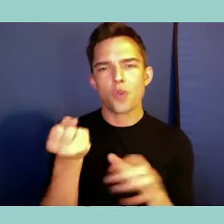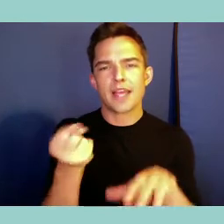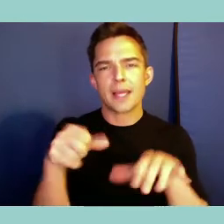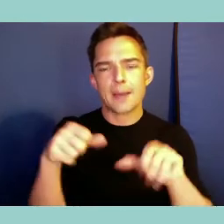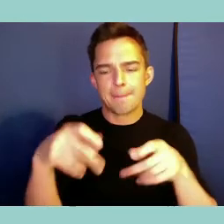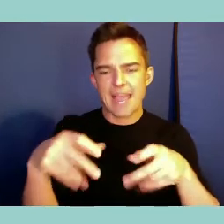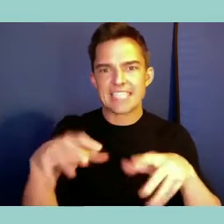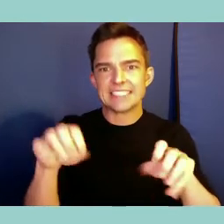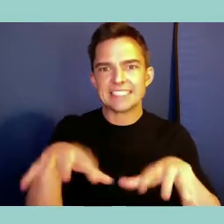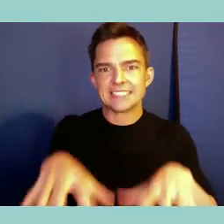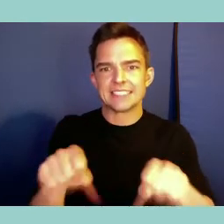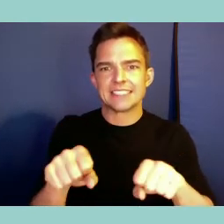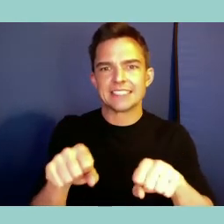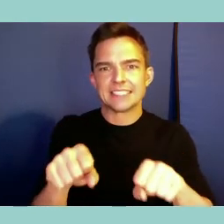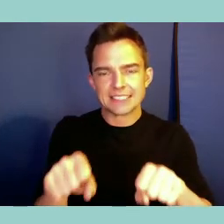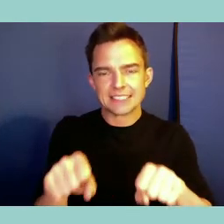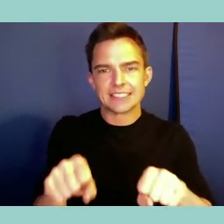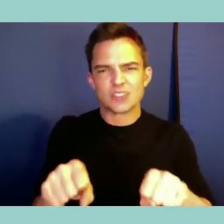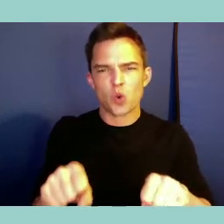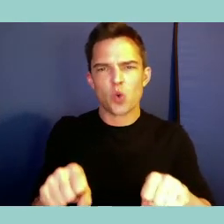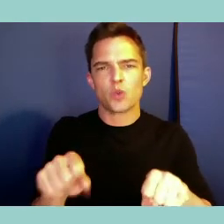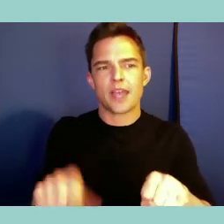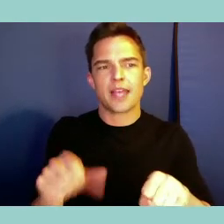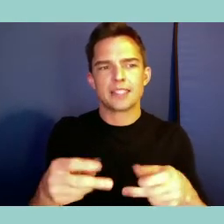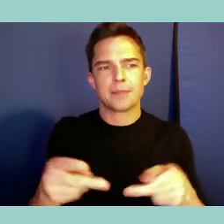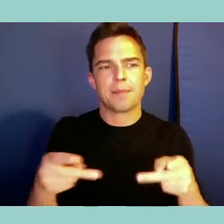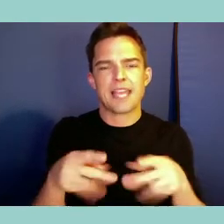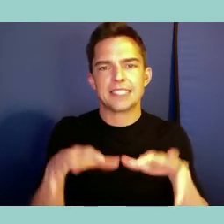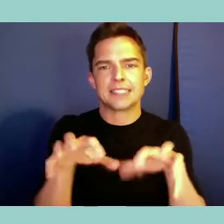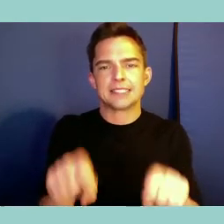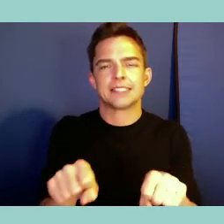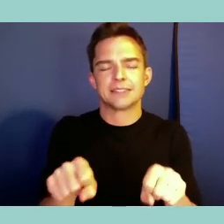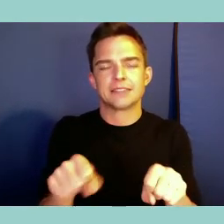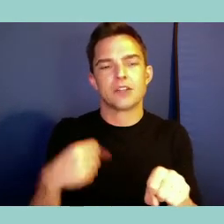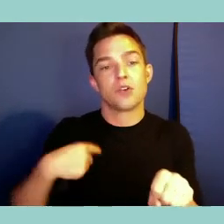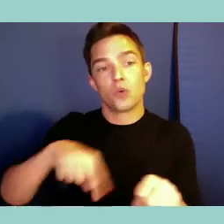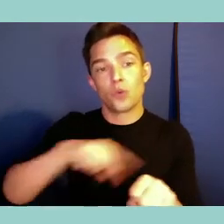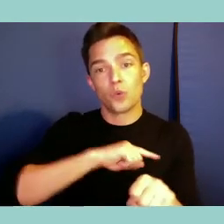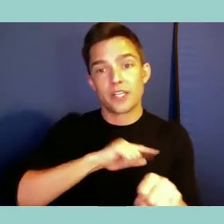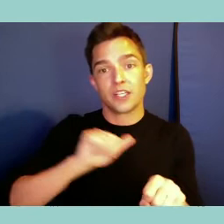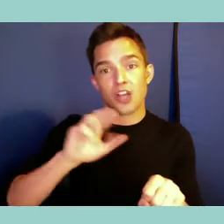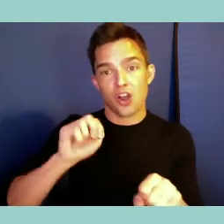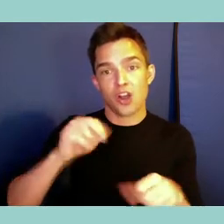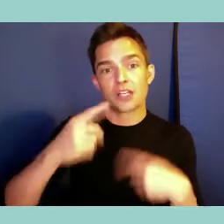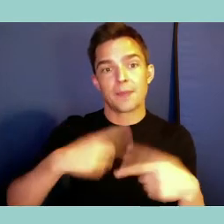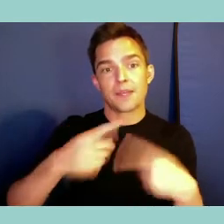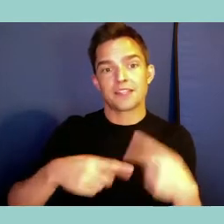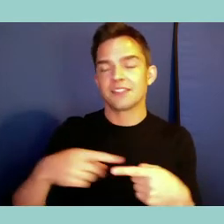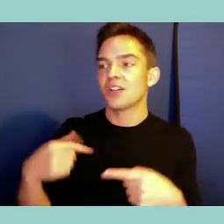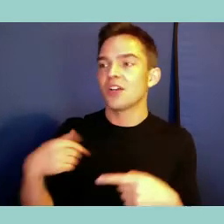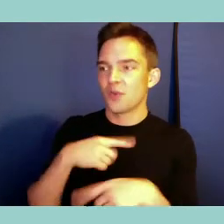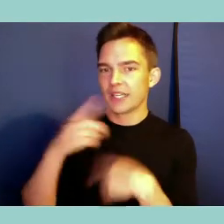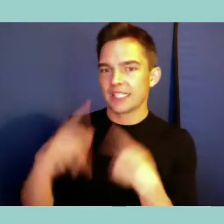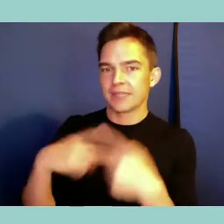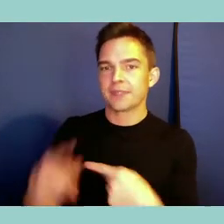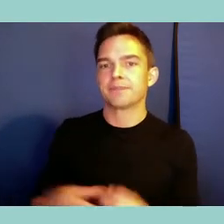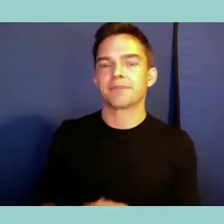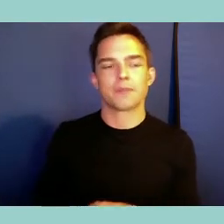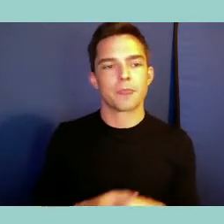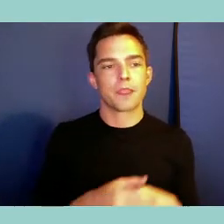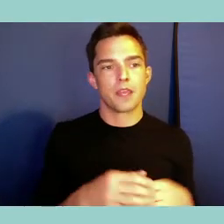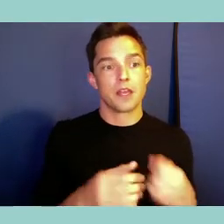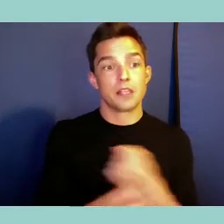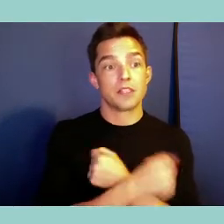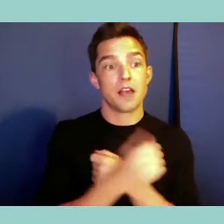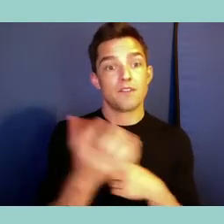space. Just hold the space. We are coming. Ya venimos.